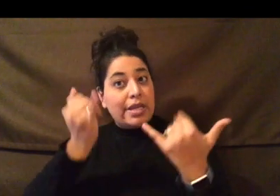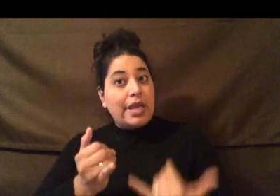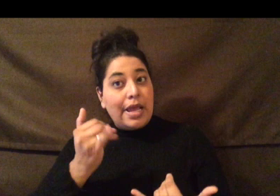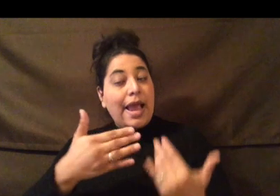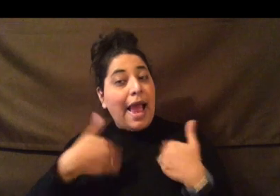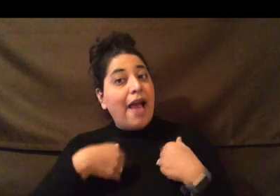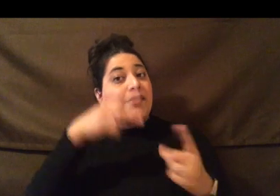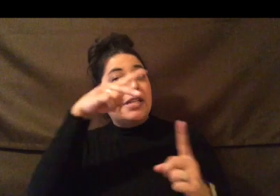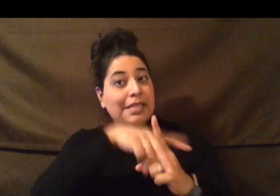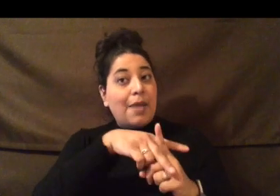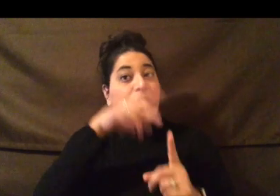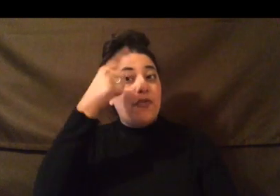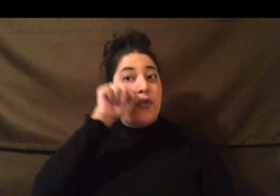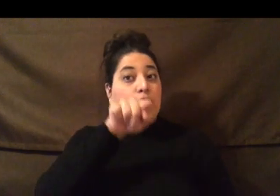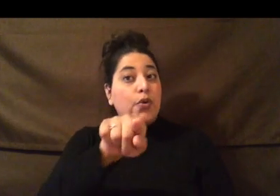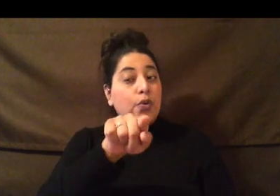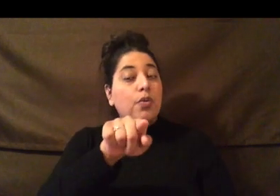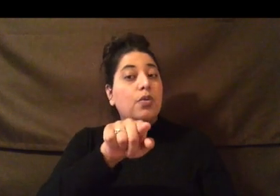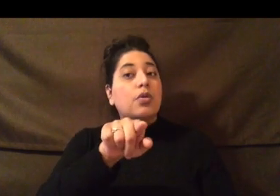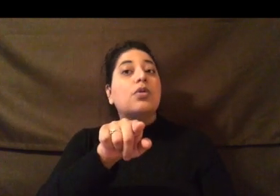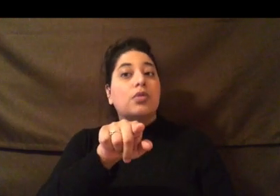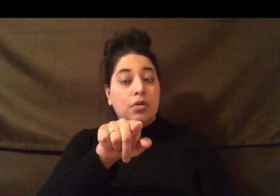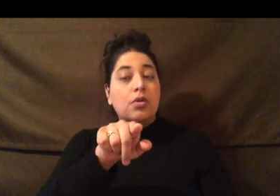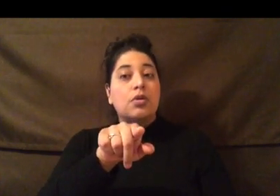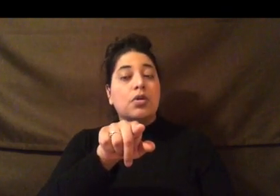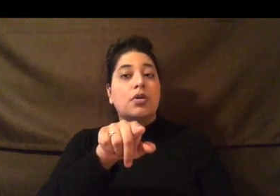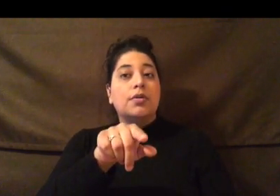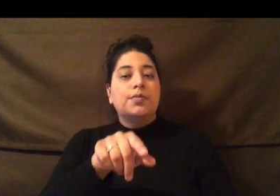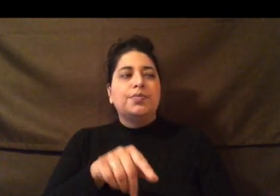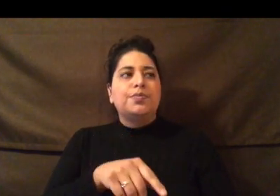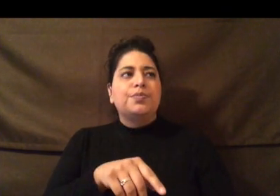read today, I have an assignment there for you